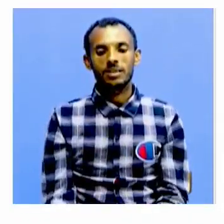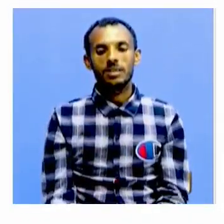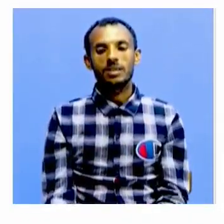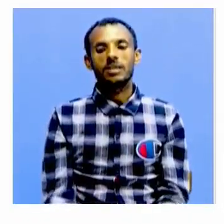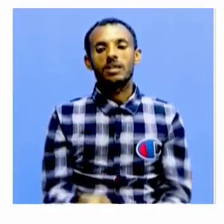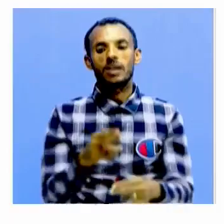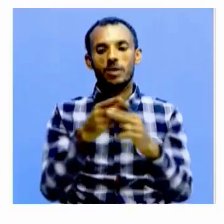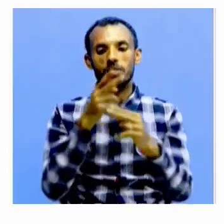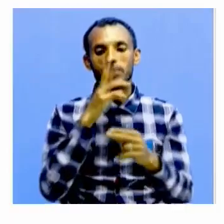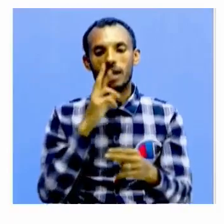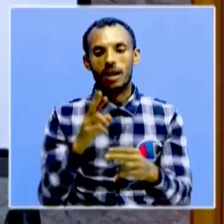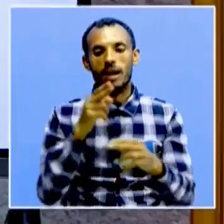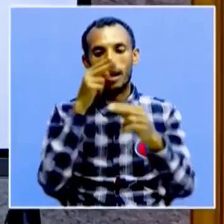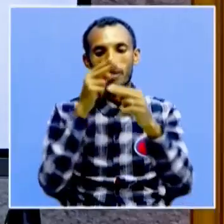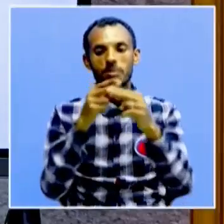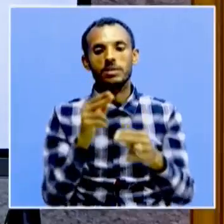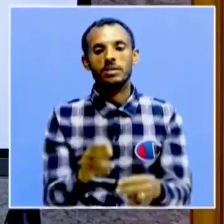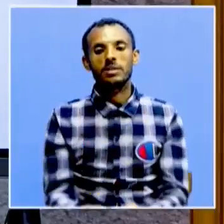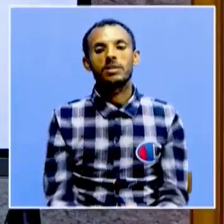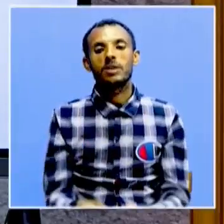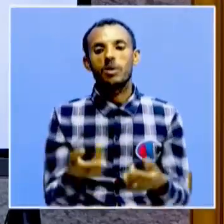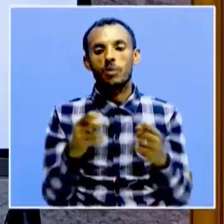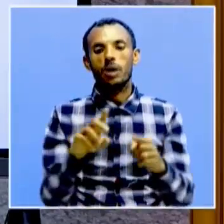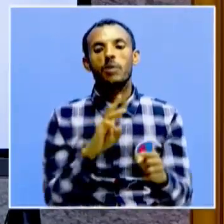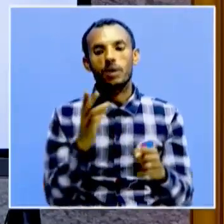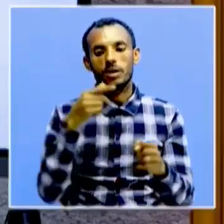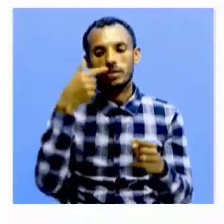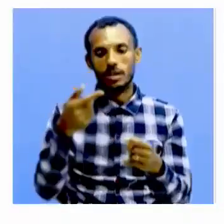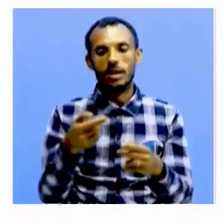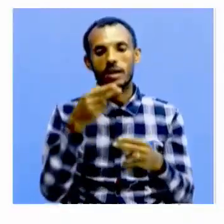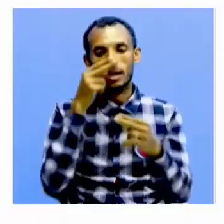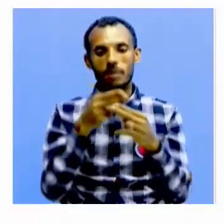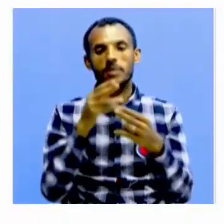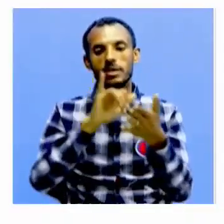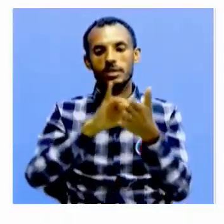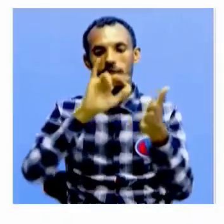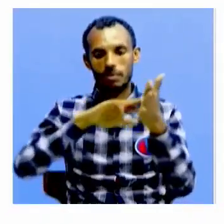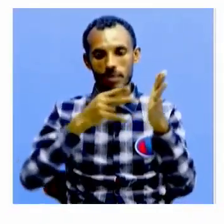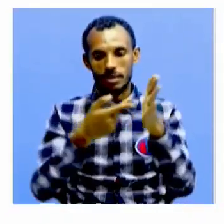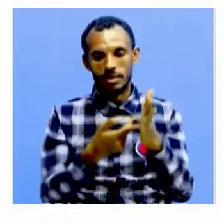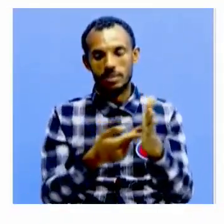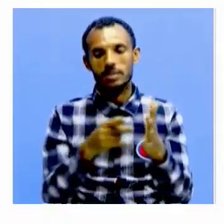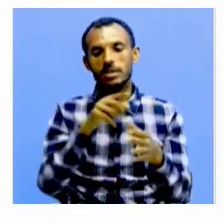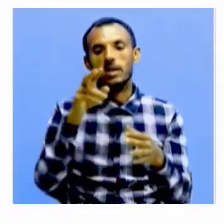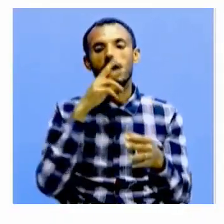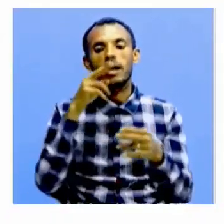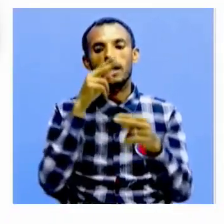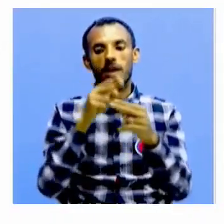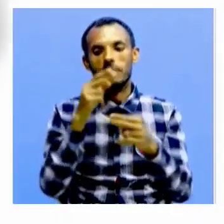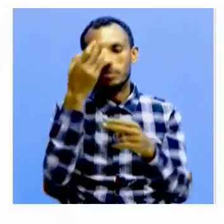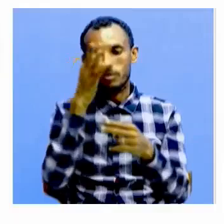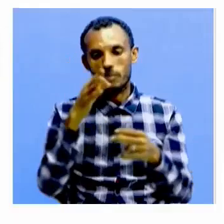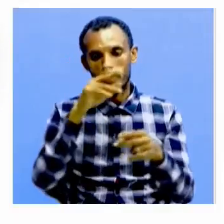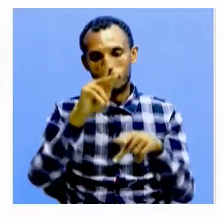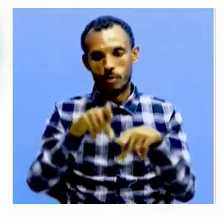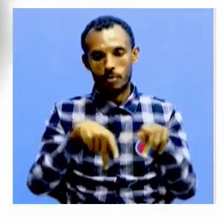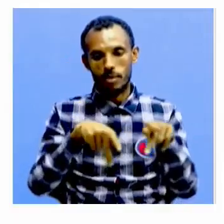Nouns are names, yes? When we say names, that means they are names of people,